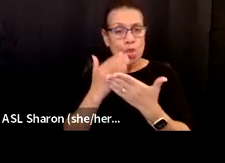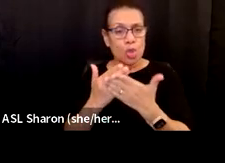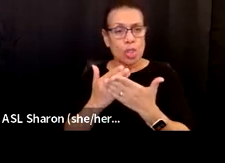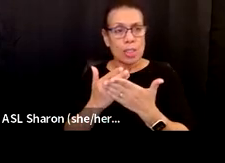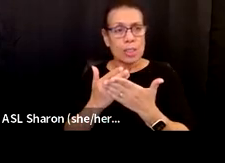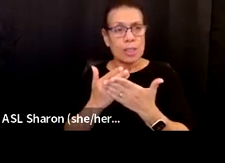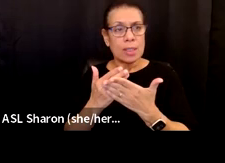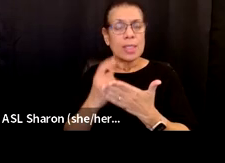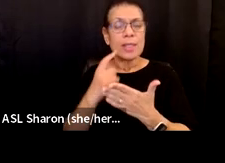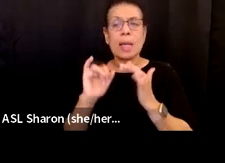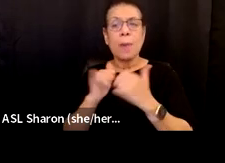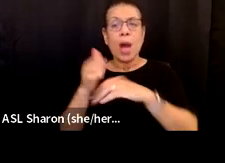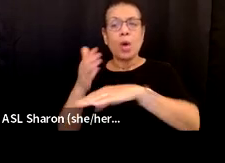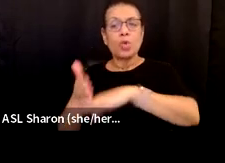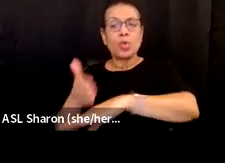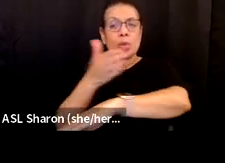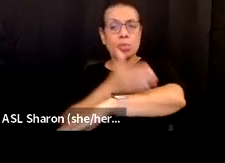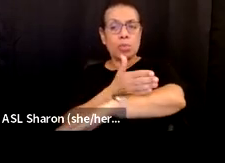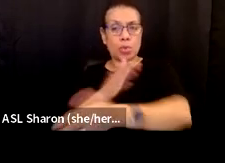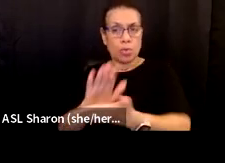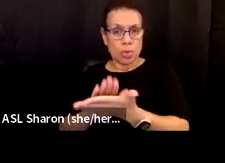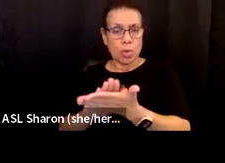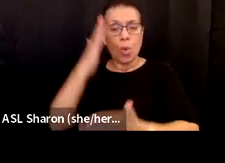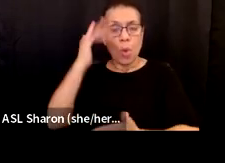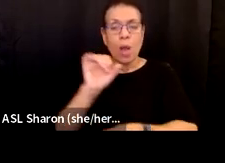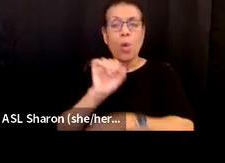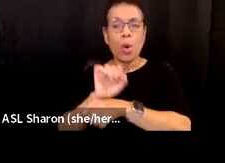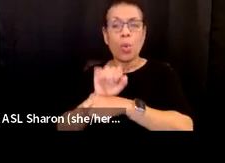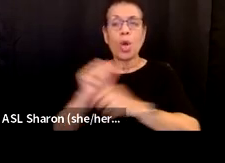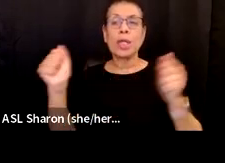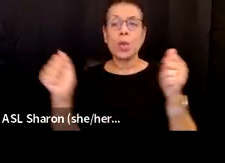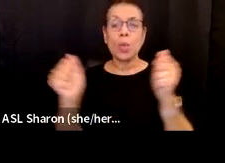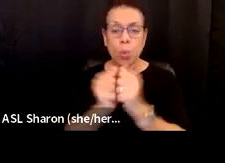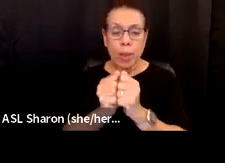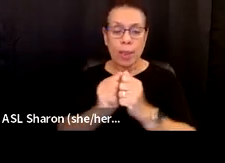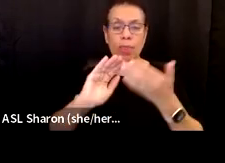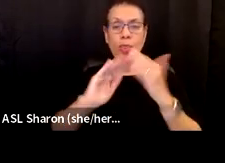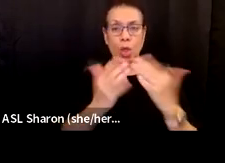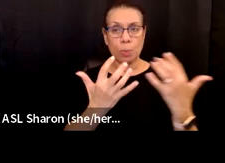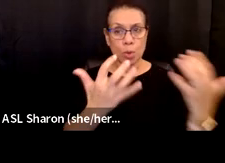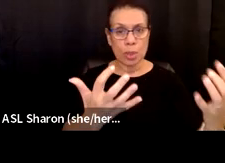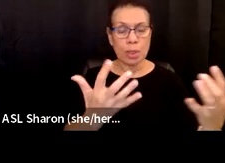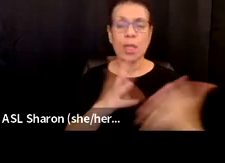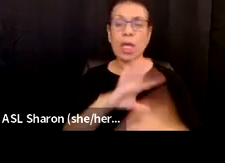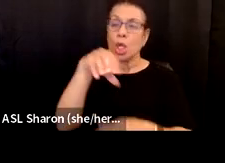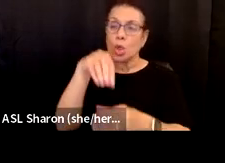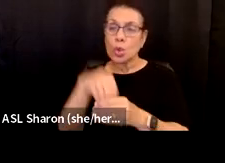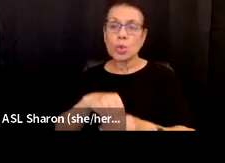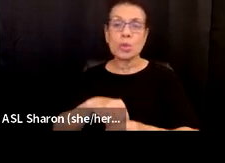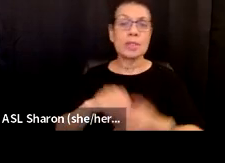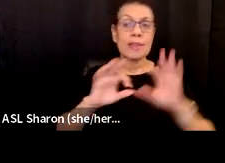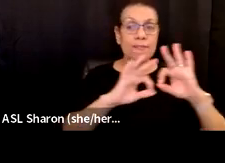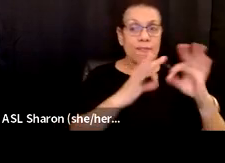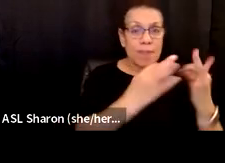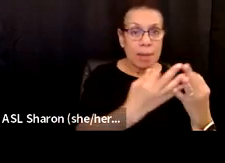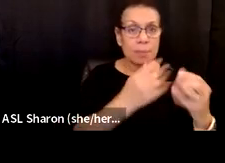about improvement because it's done in collaboration with community and includes the stakeholders from